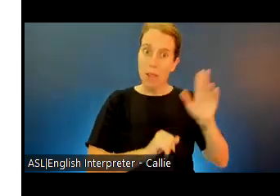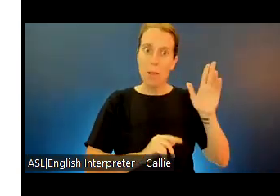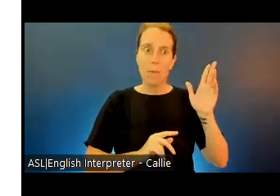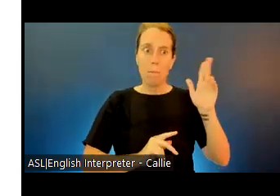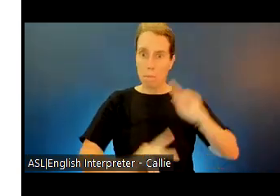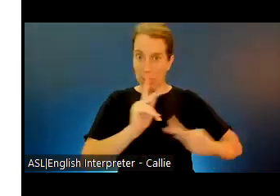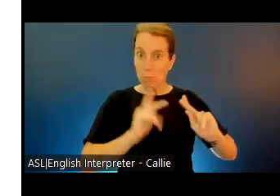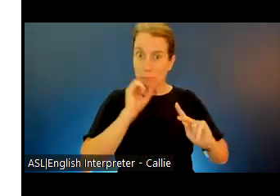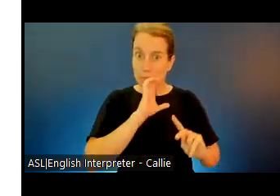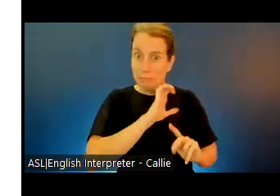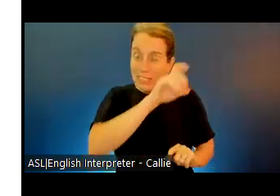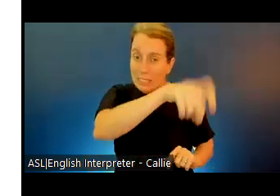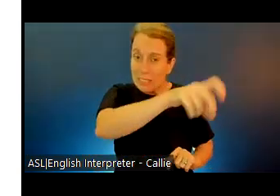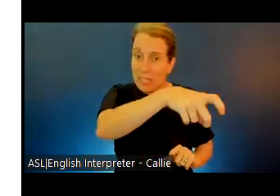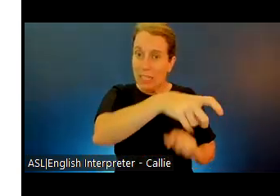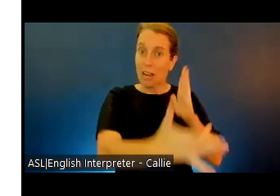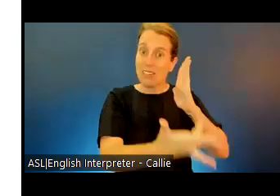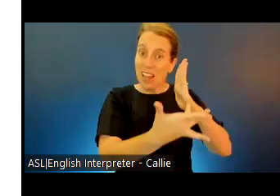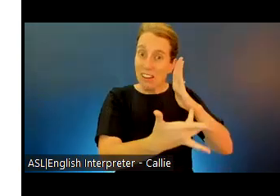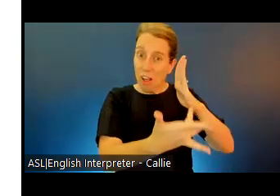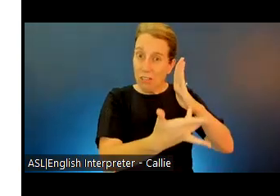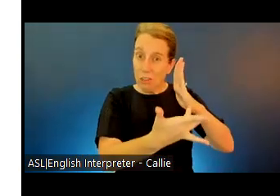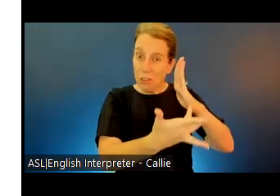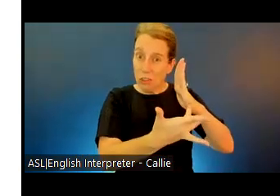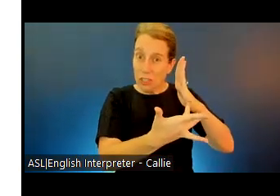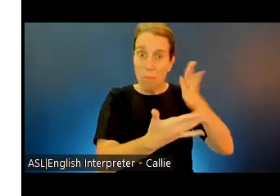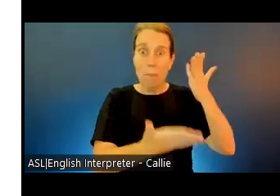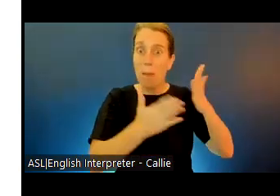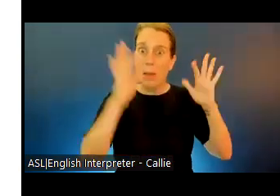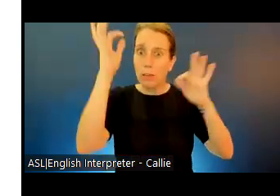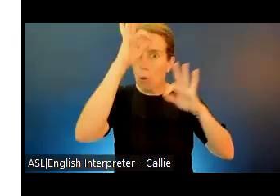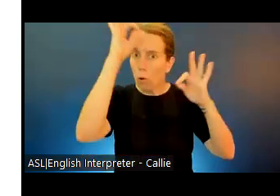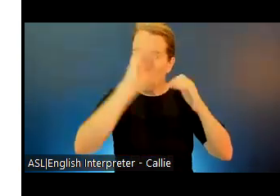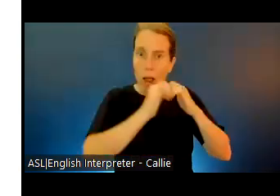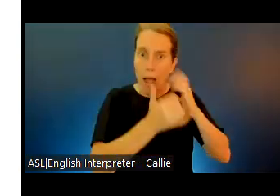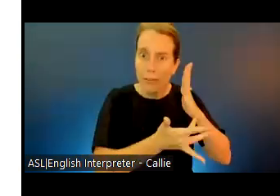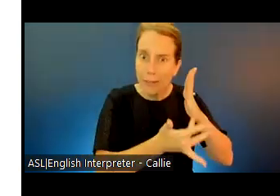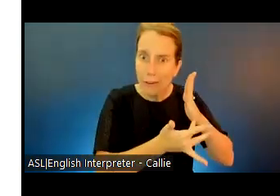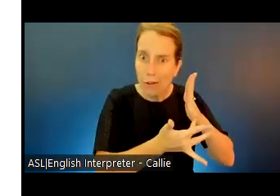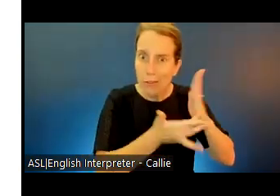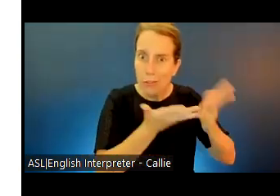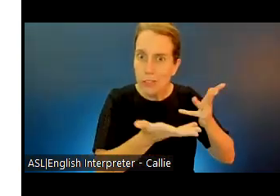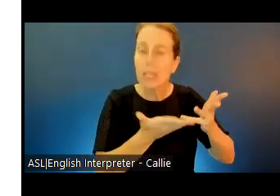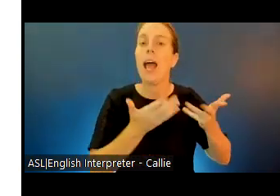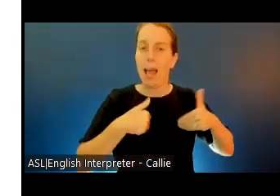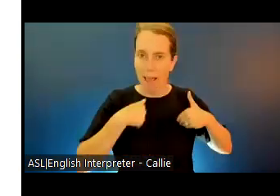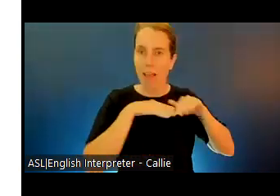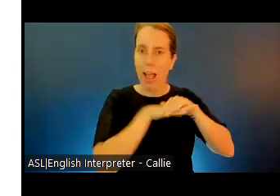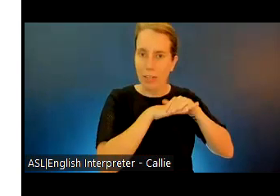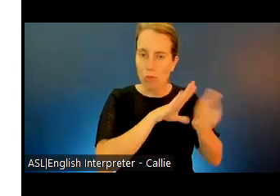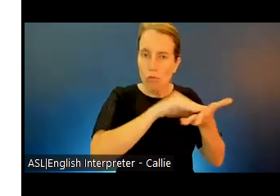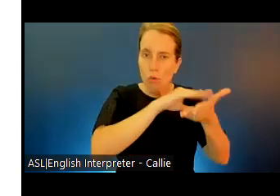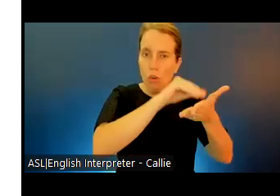to education on how to use that technology. I may have just said the same thing right there, but also access to housing and